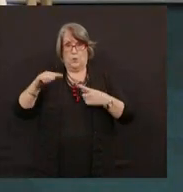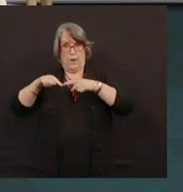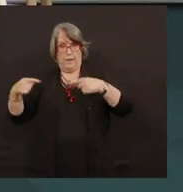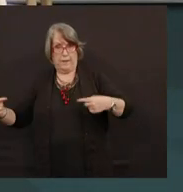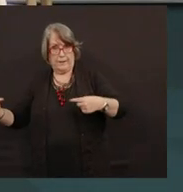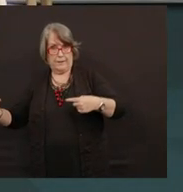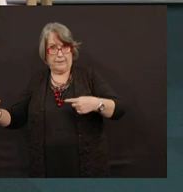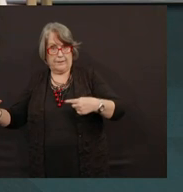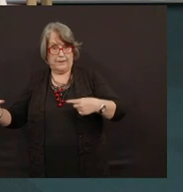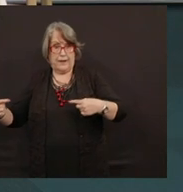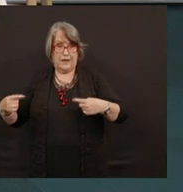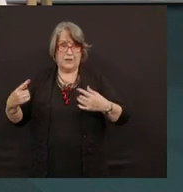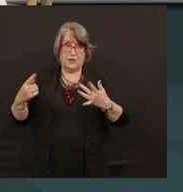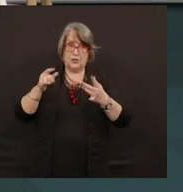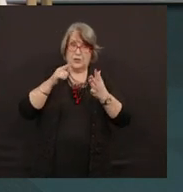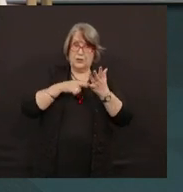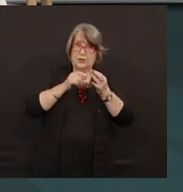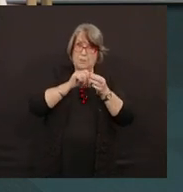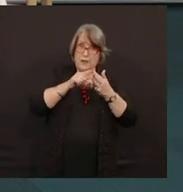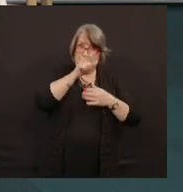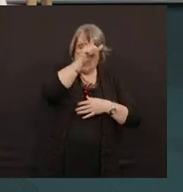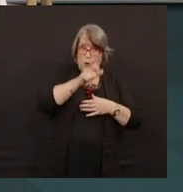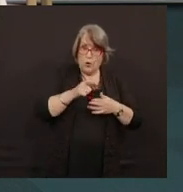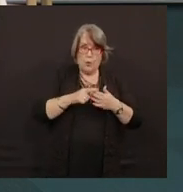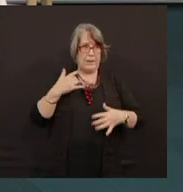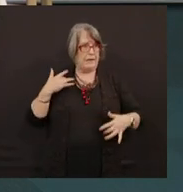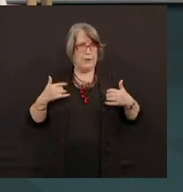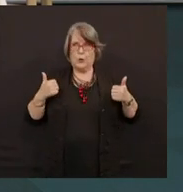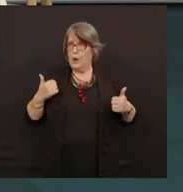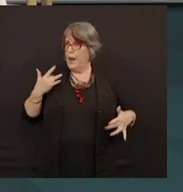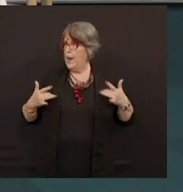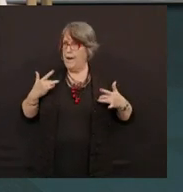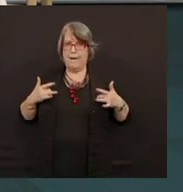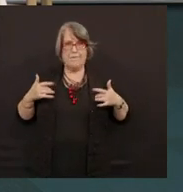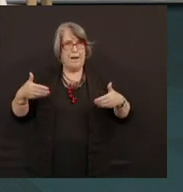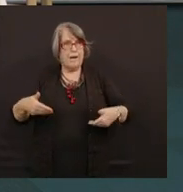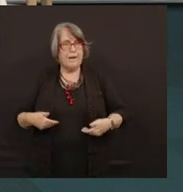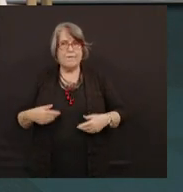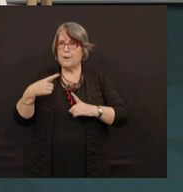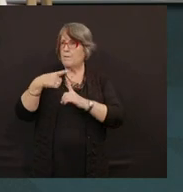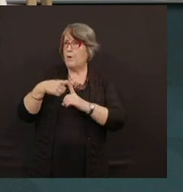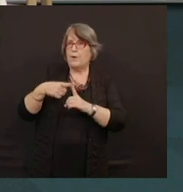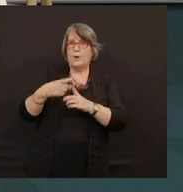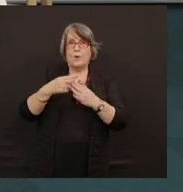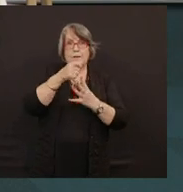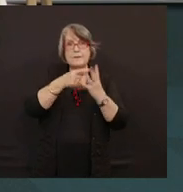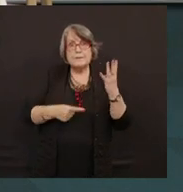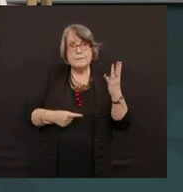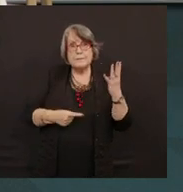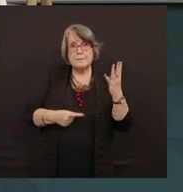be someone with a flourishing life, living positively with a